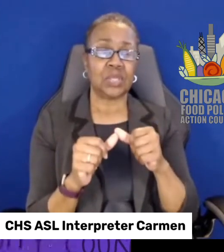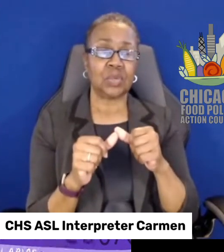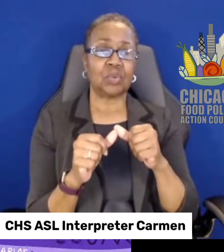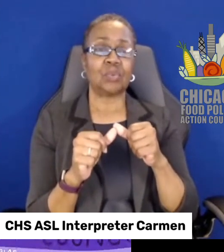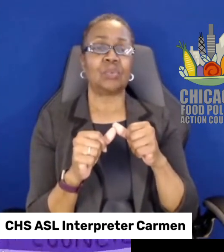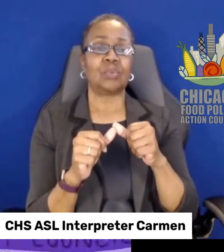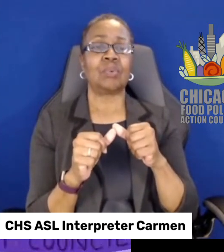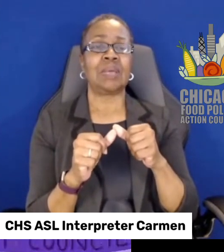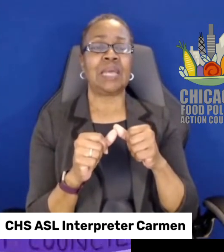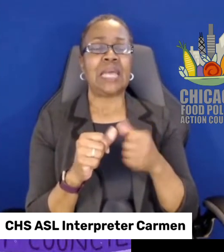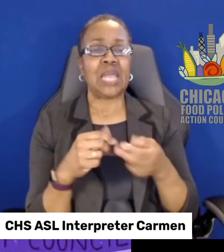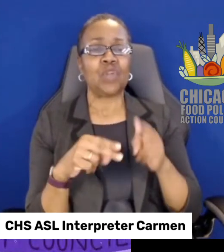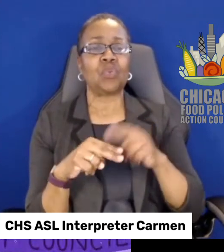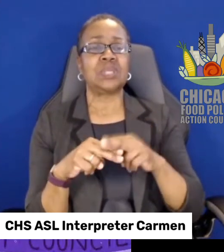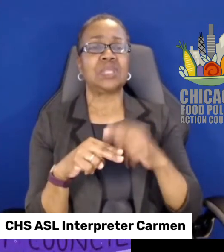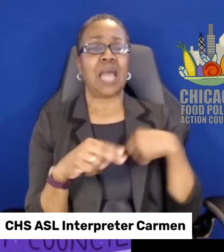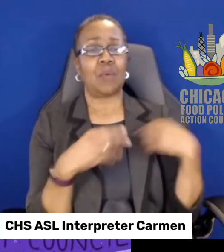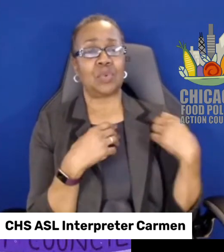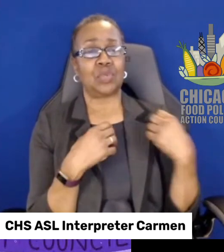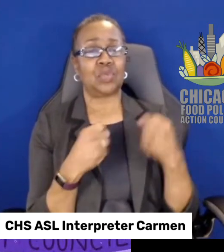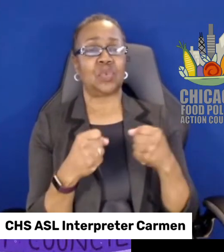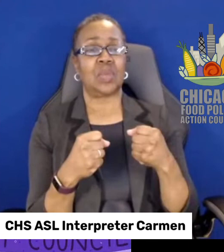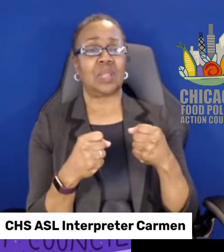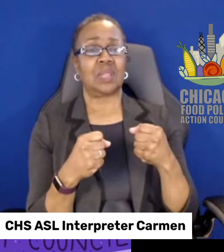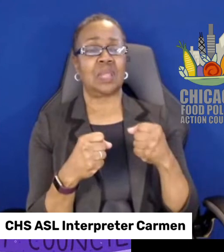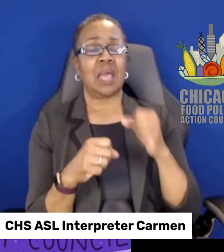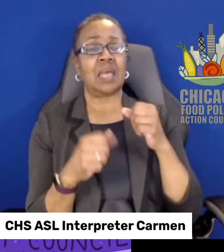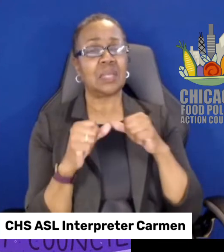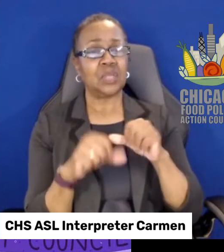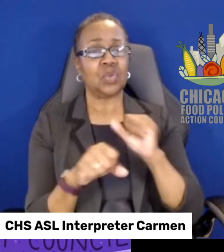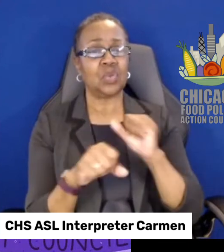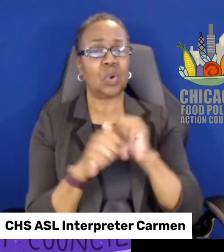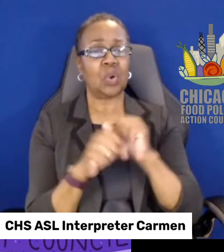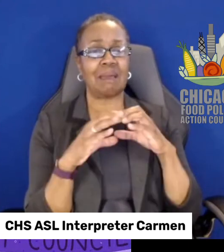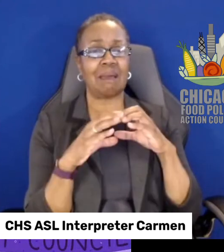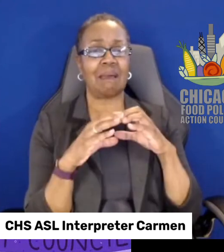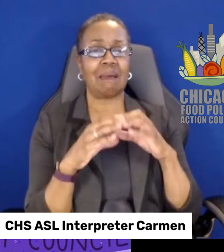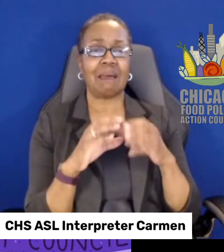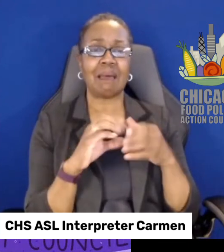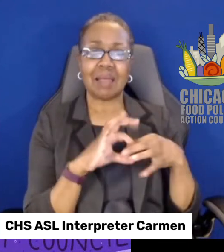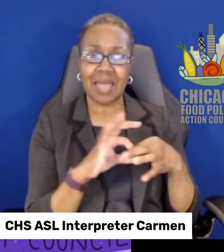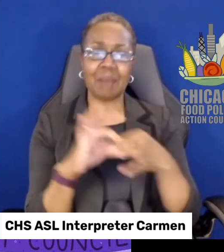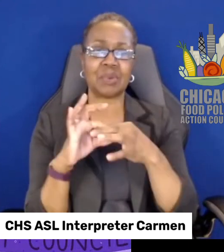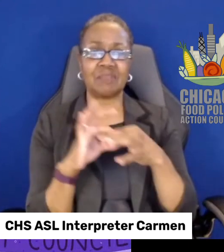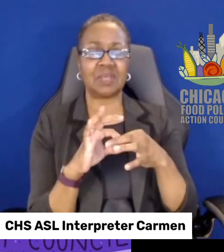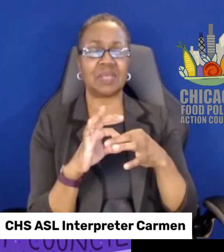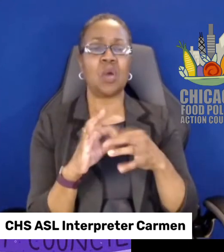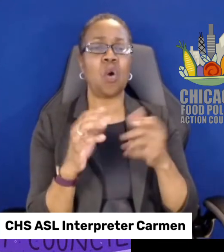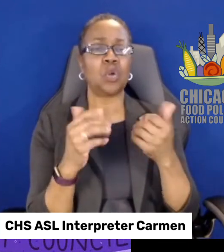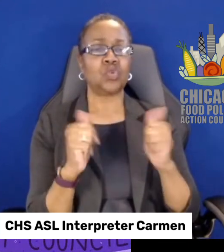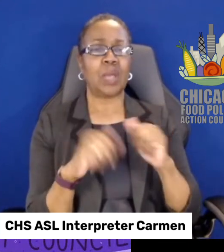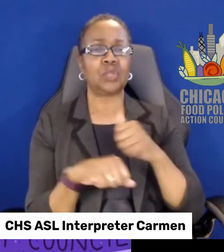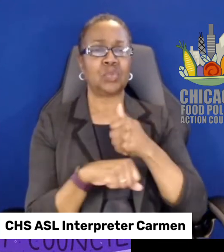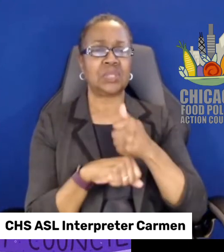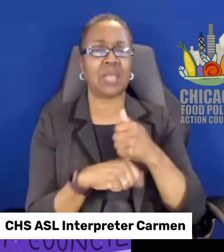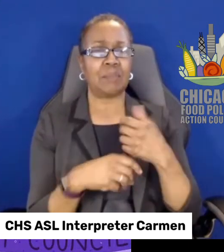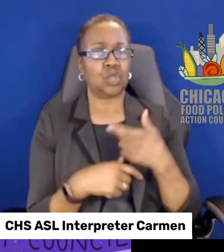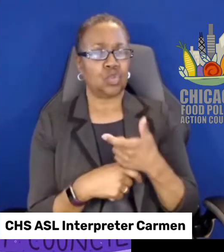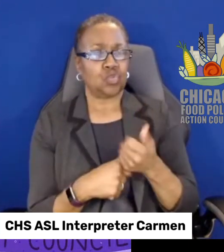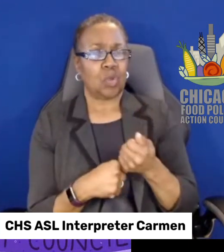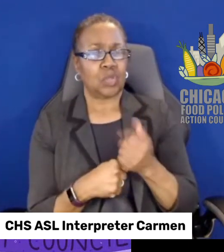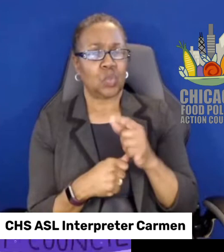of working collectively, collaboratively, rebuilding trust or building trust where none has existed before, and just